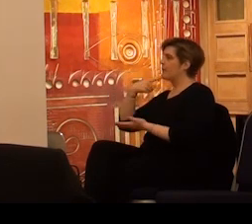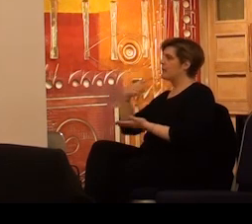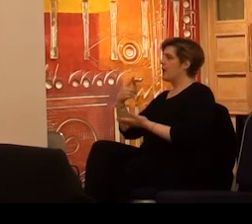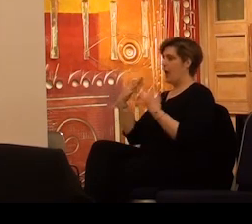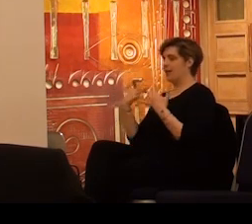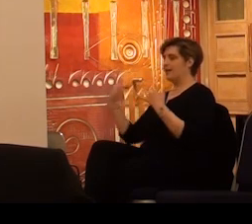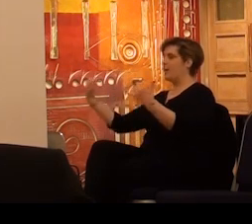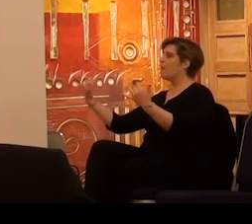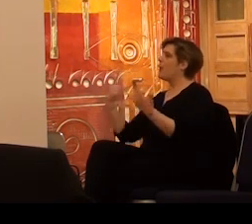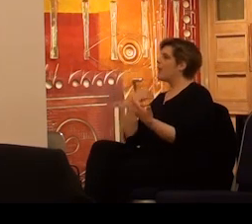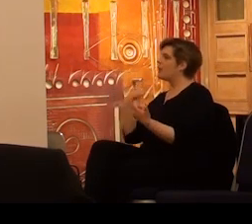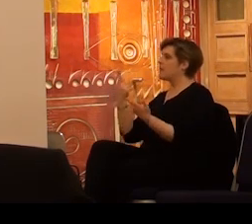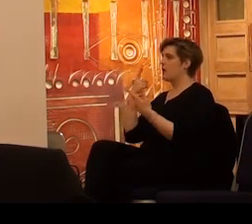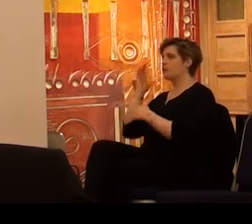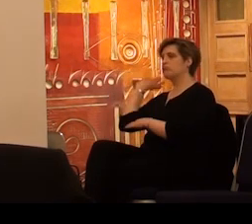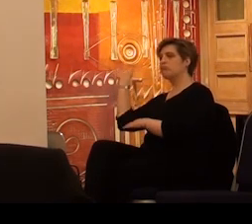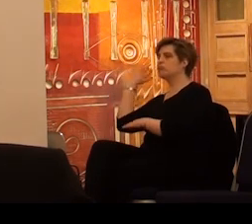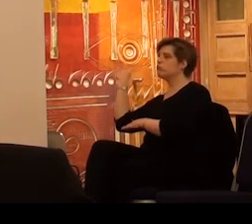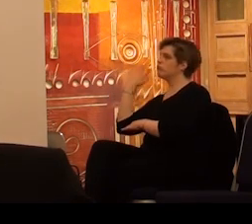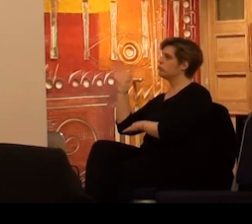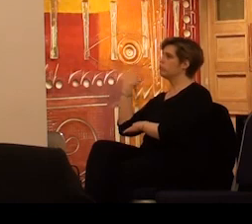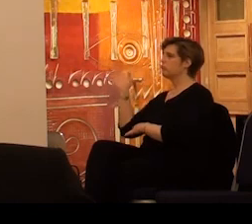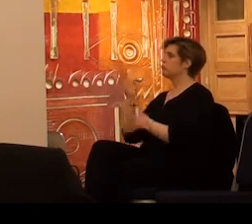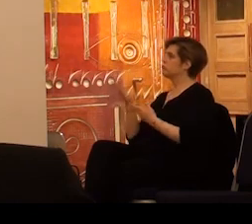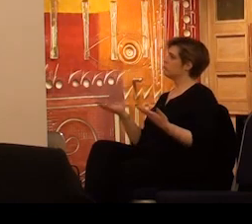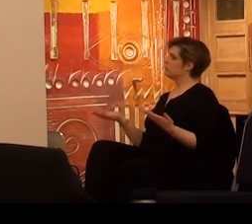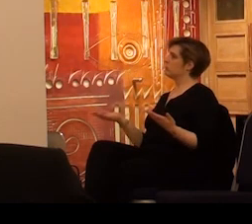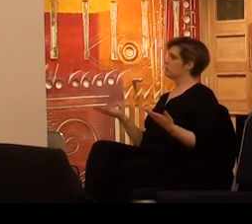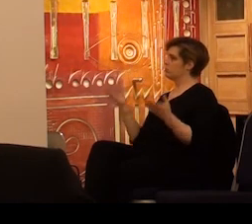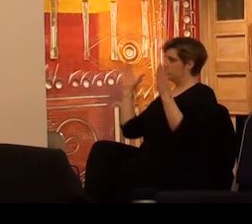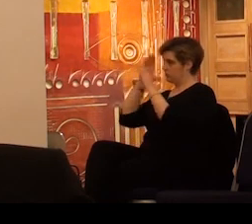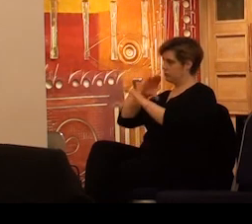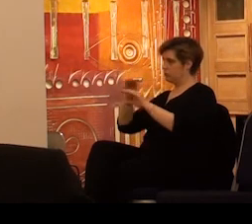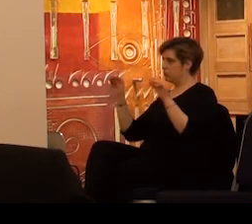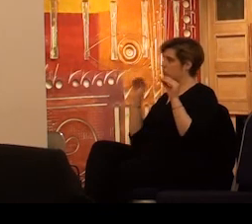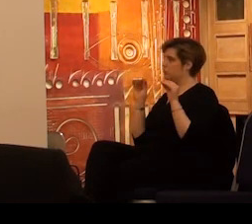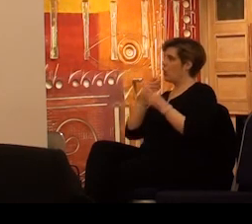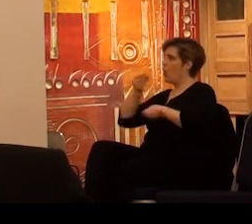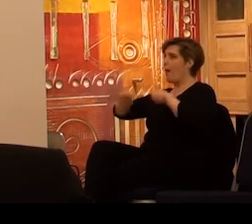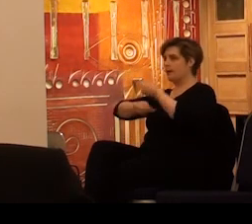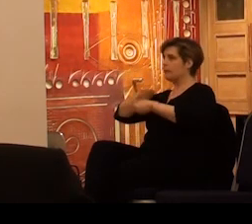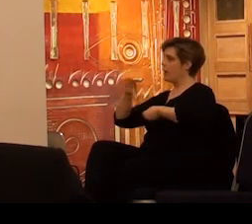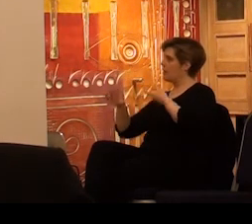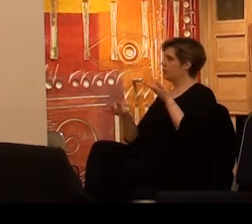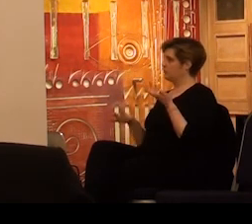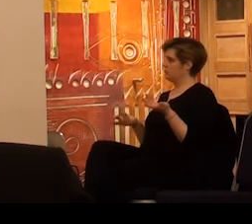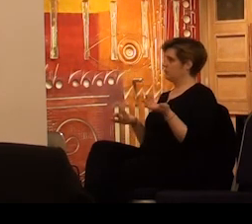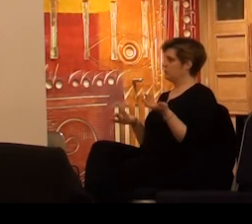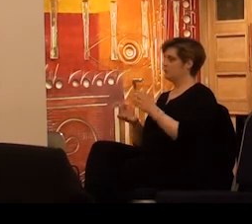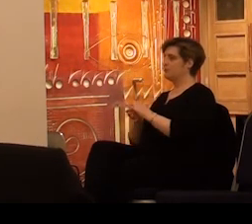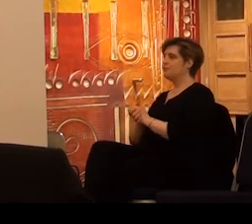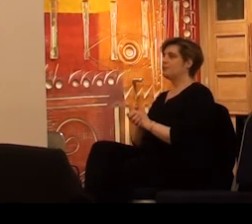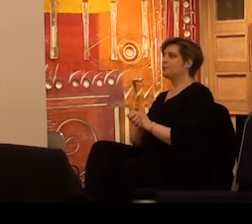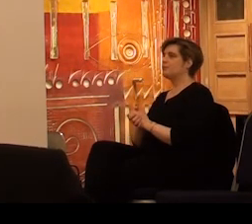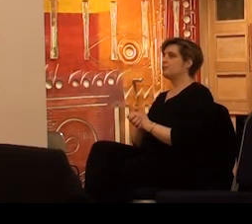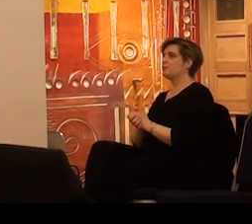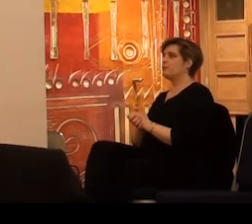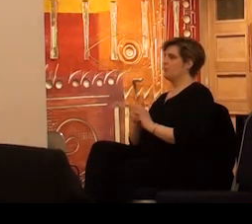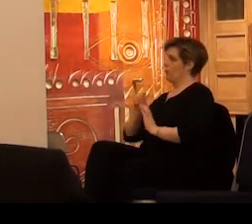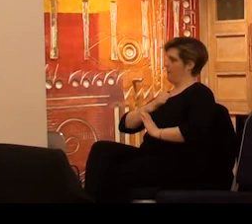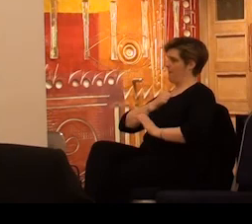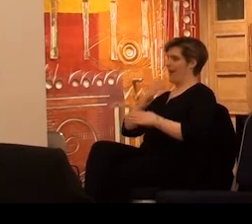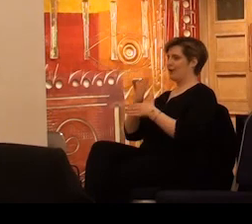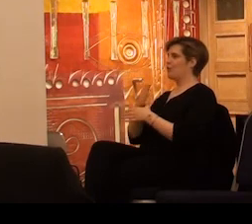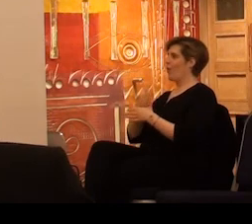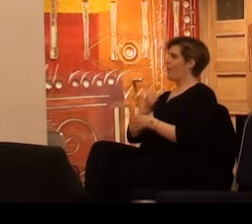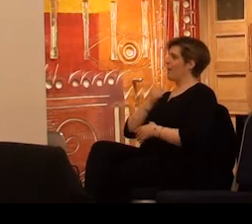the disabling imagery book that Richard wrote as some of the baselines for some of the stuff I use for assemblies, and say this is my job in